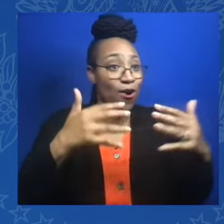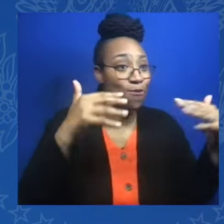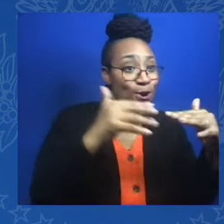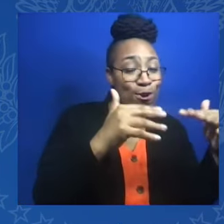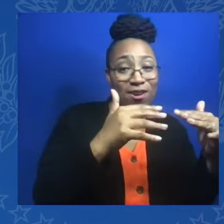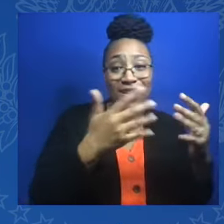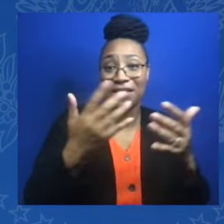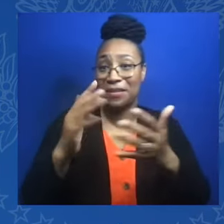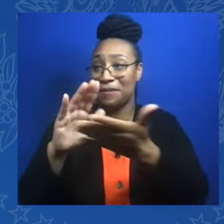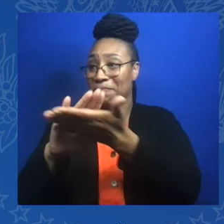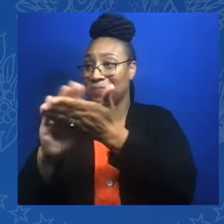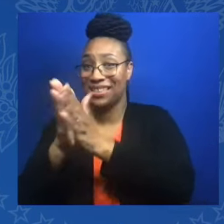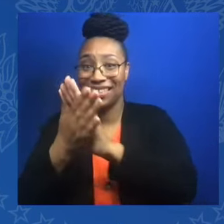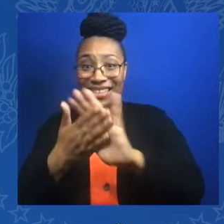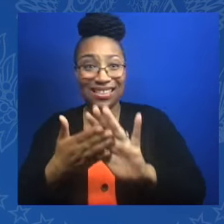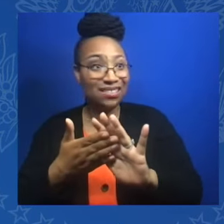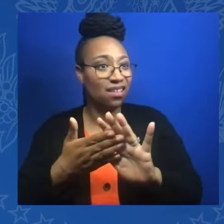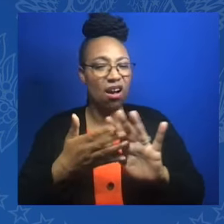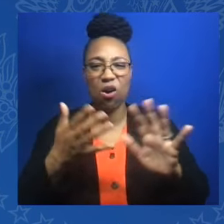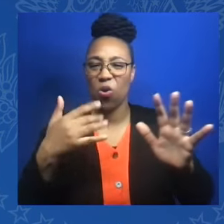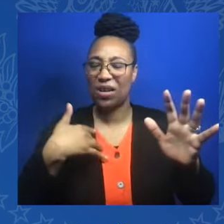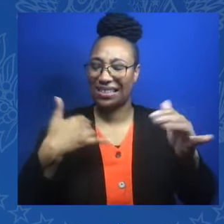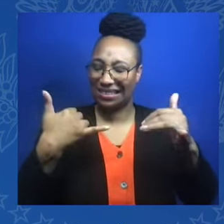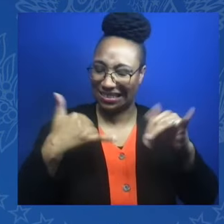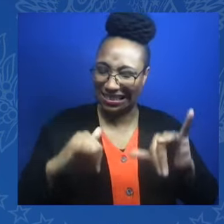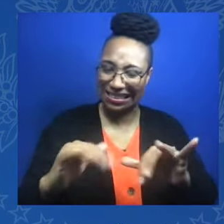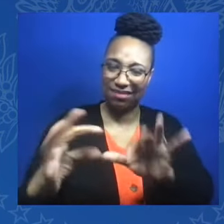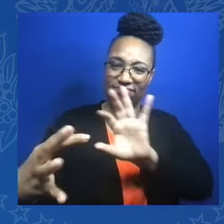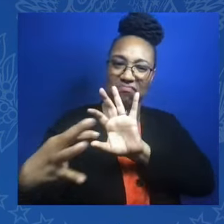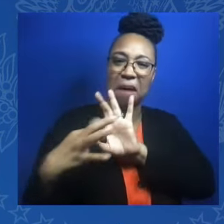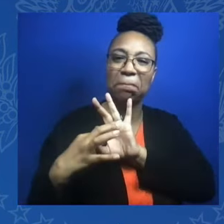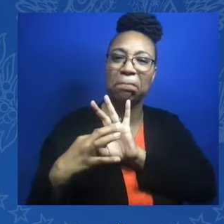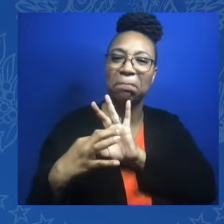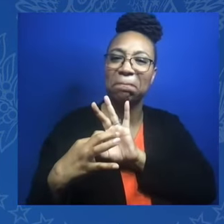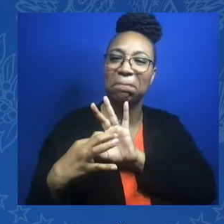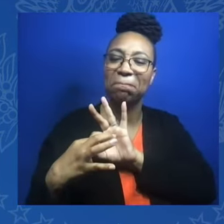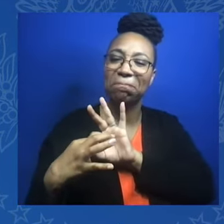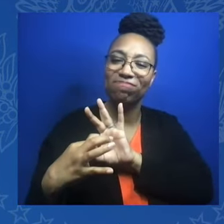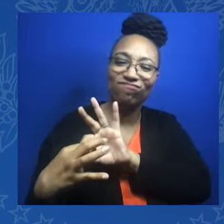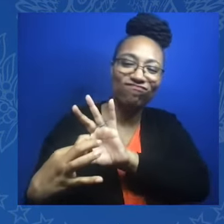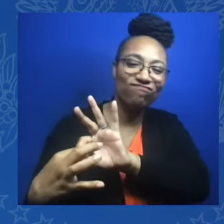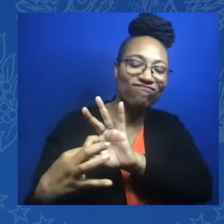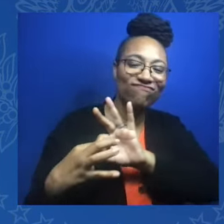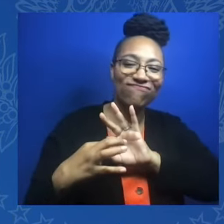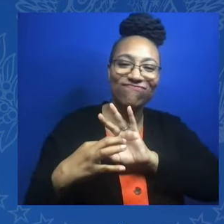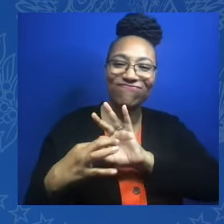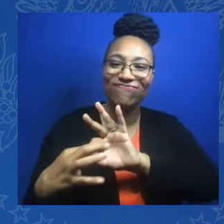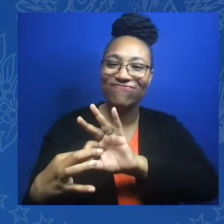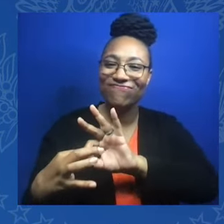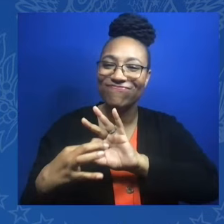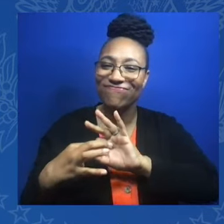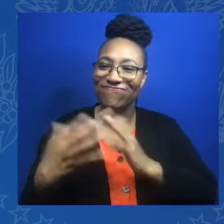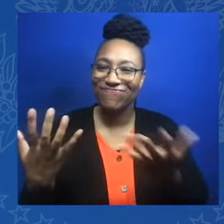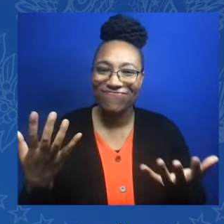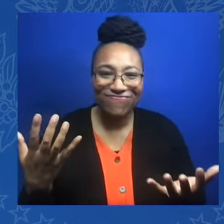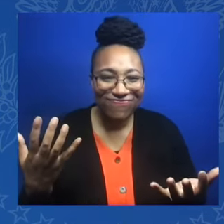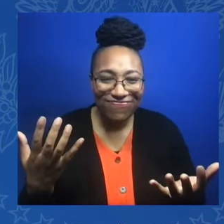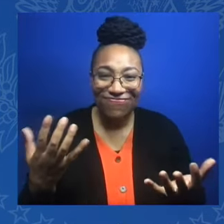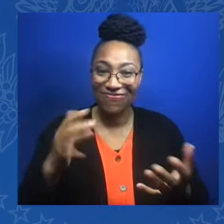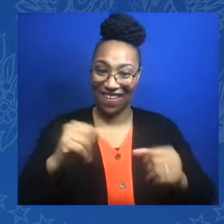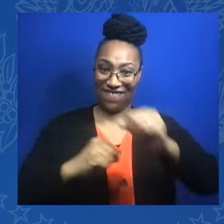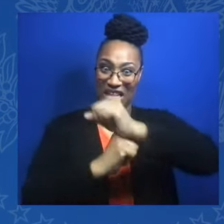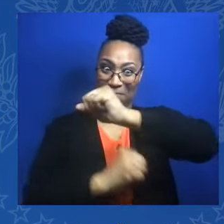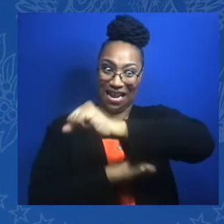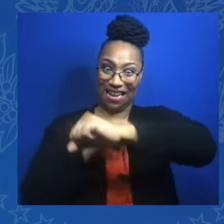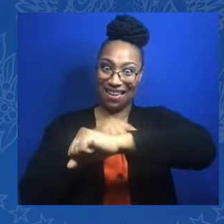safeguard for the fundamental freedoms that give us our lives, literally, you give our lives meaning. We have